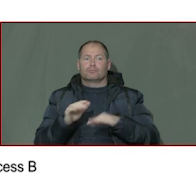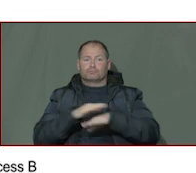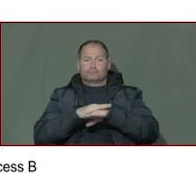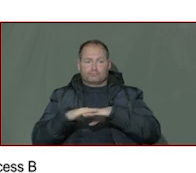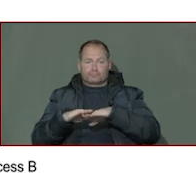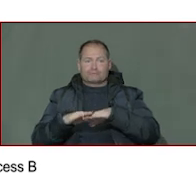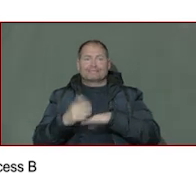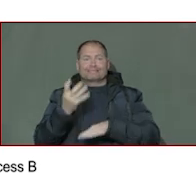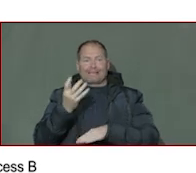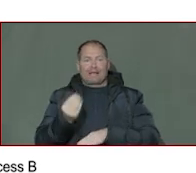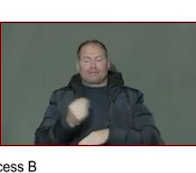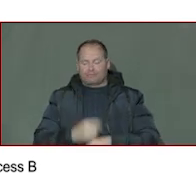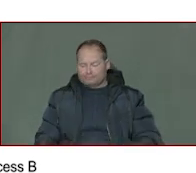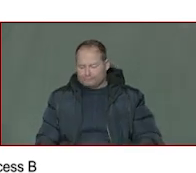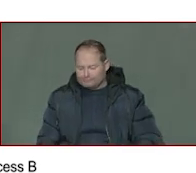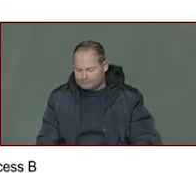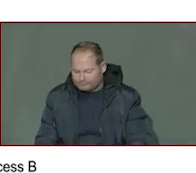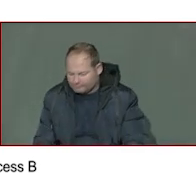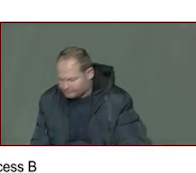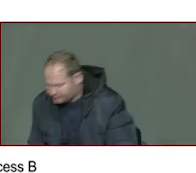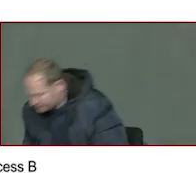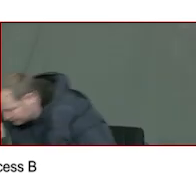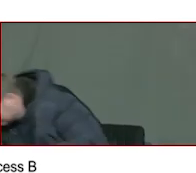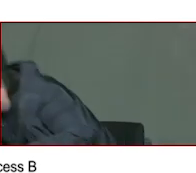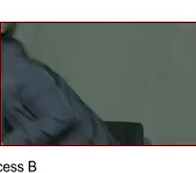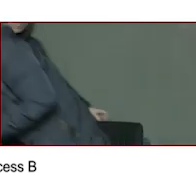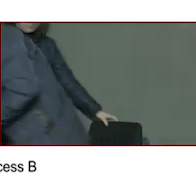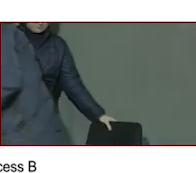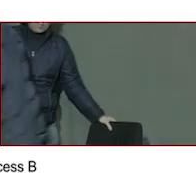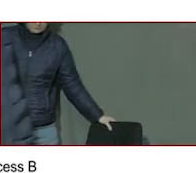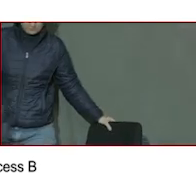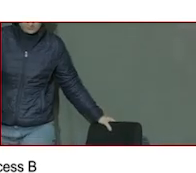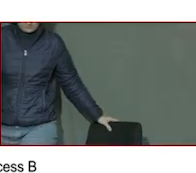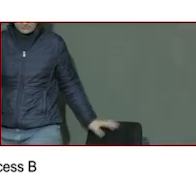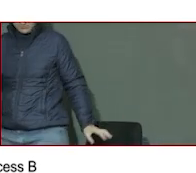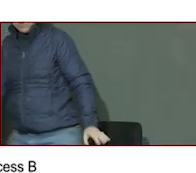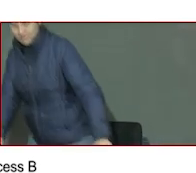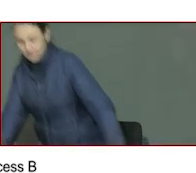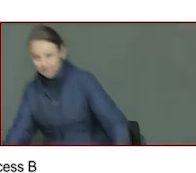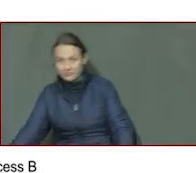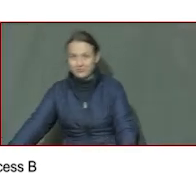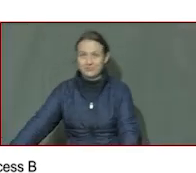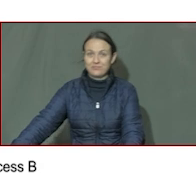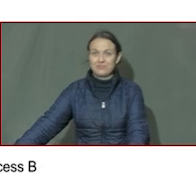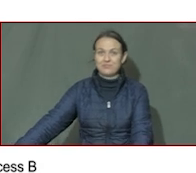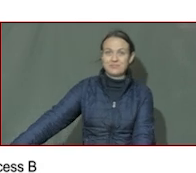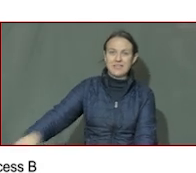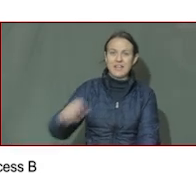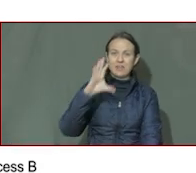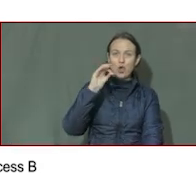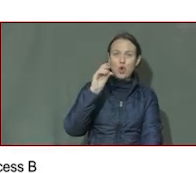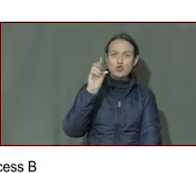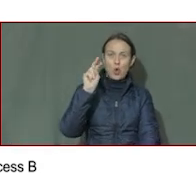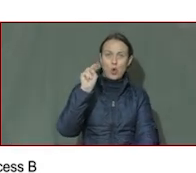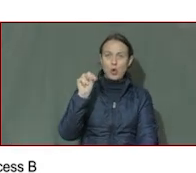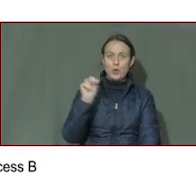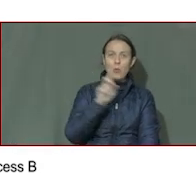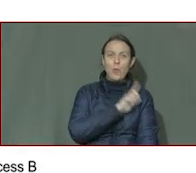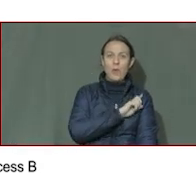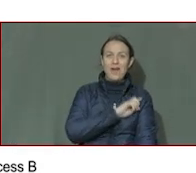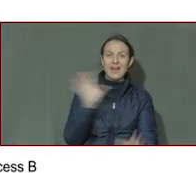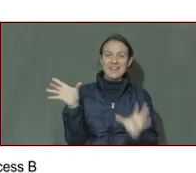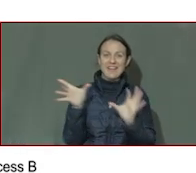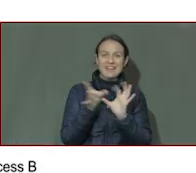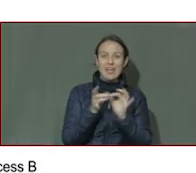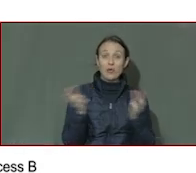It's what? It's a codon. It's mRNA because it attaches on the what? On the